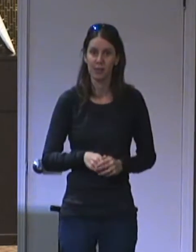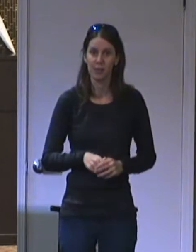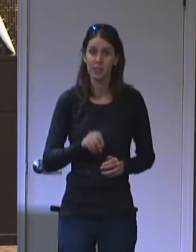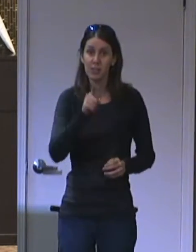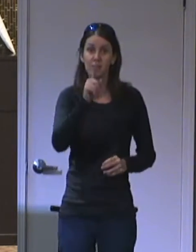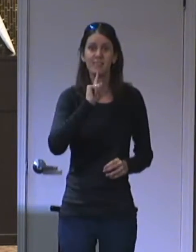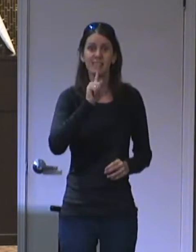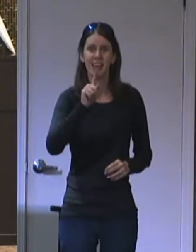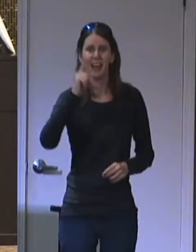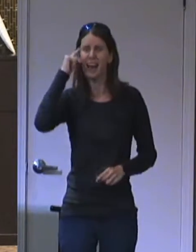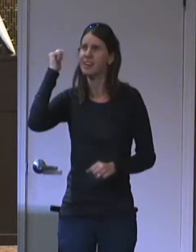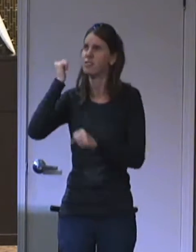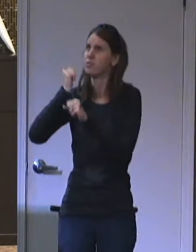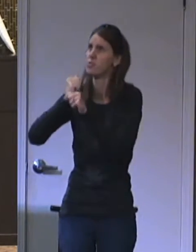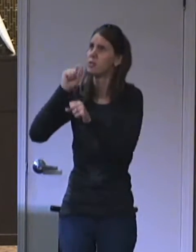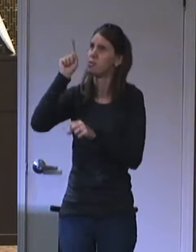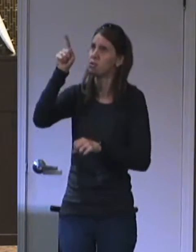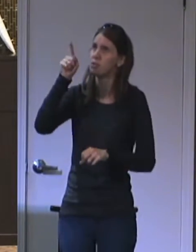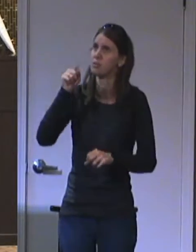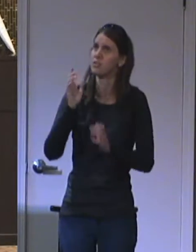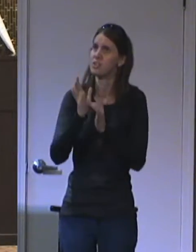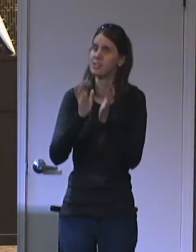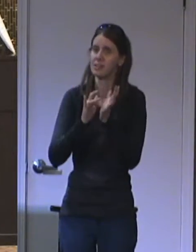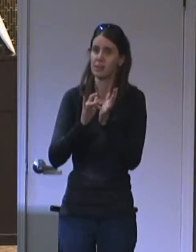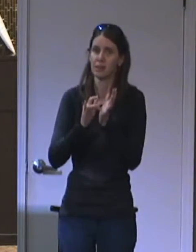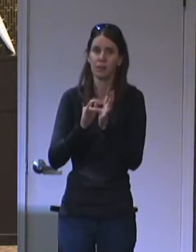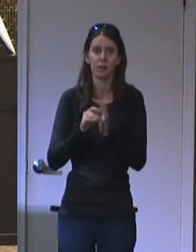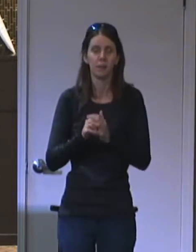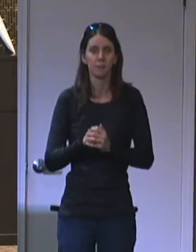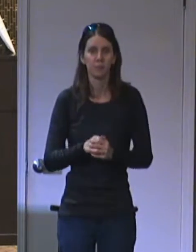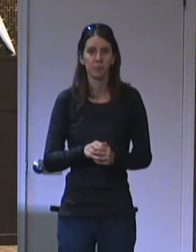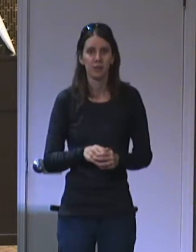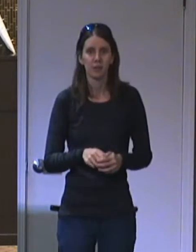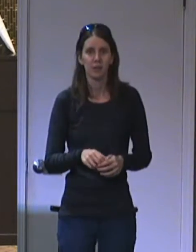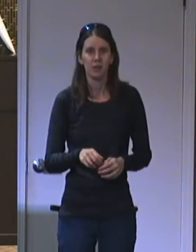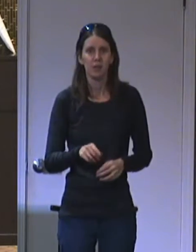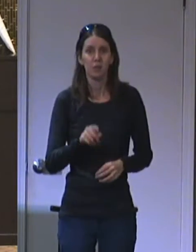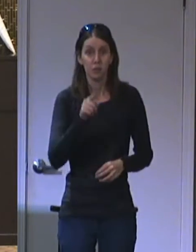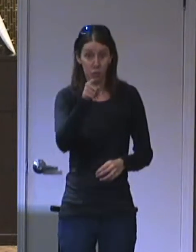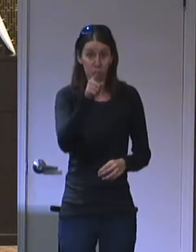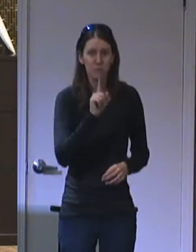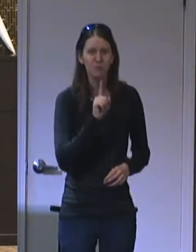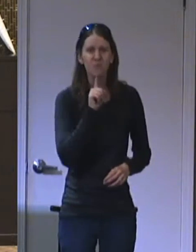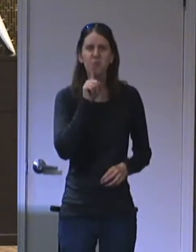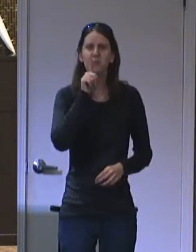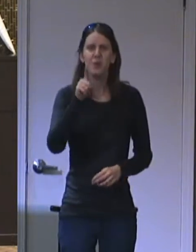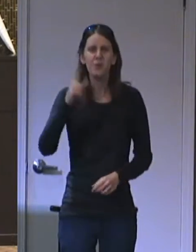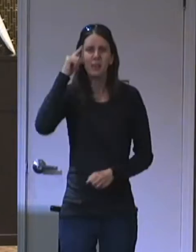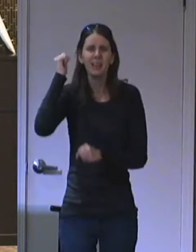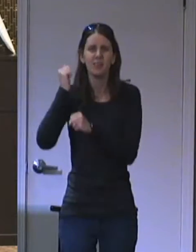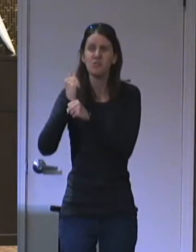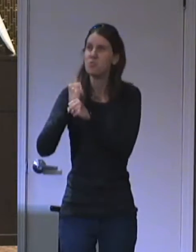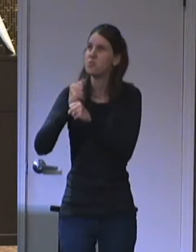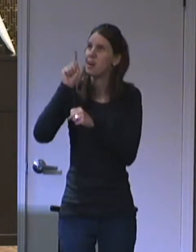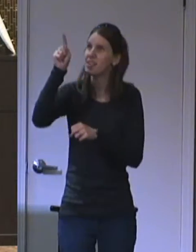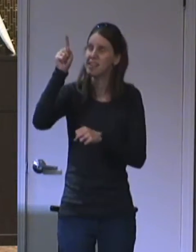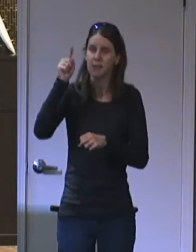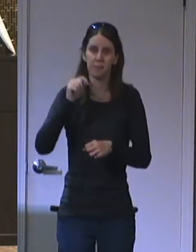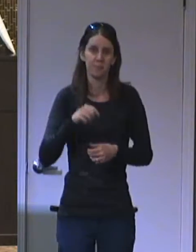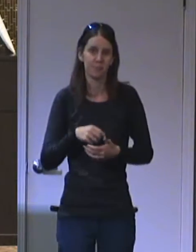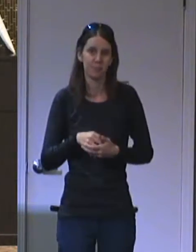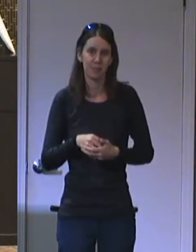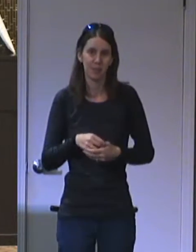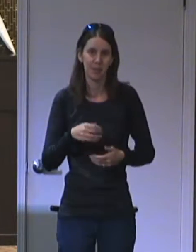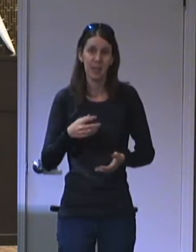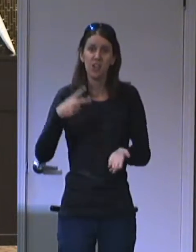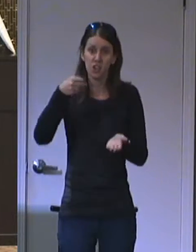I trust you, God. And when you really, really trust God, you may